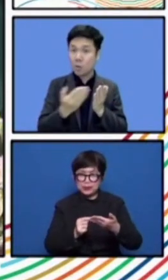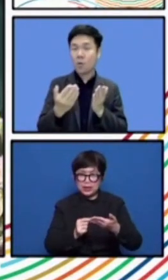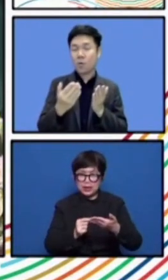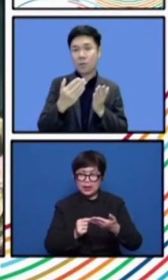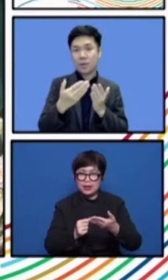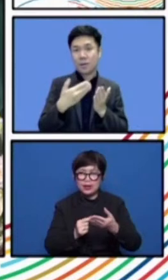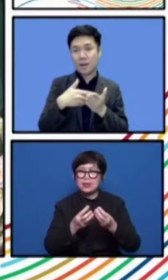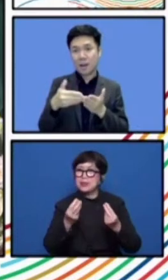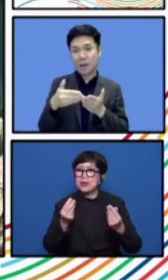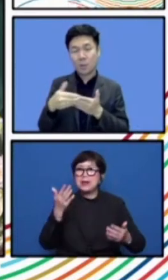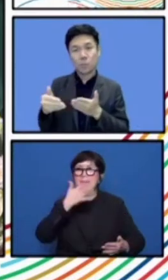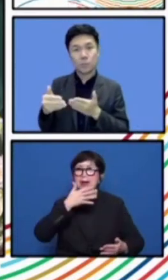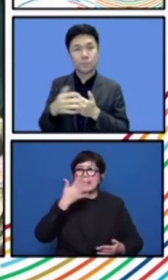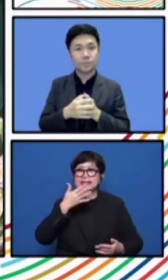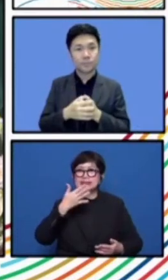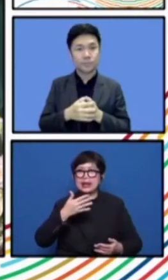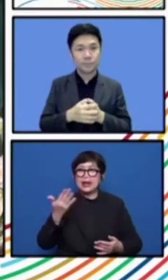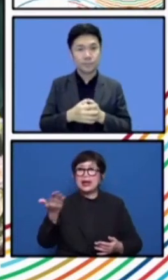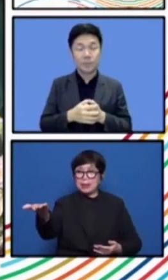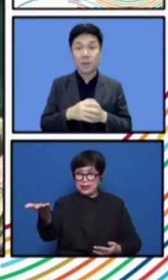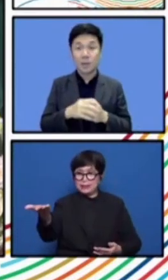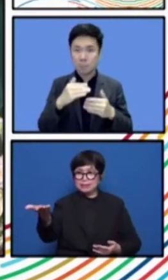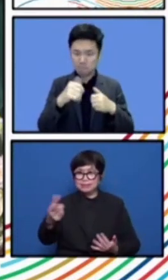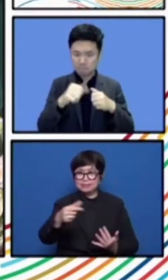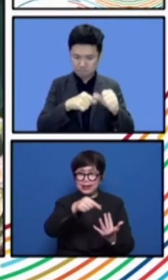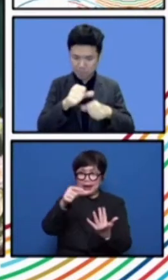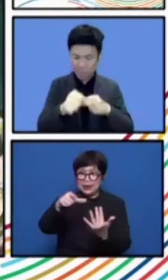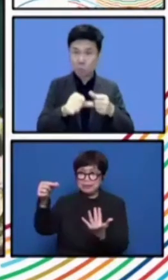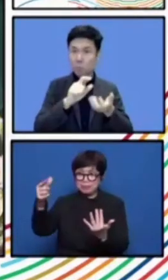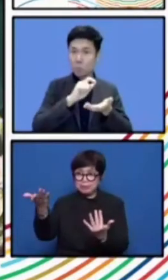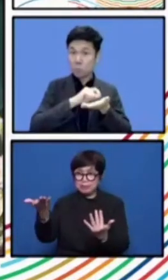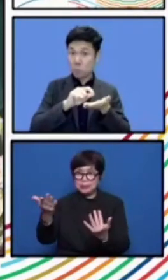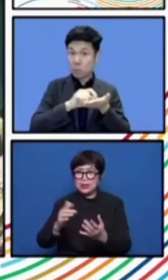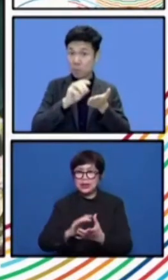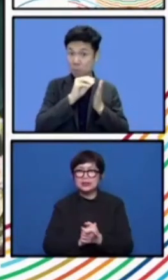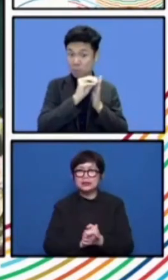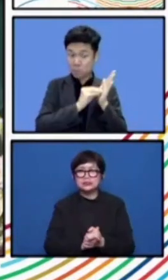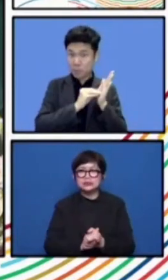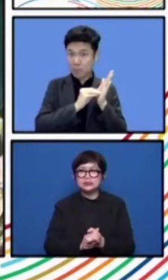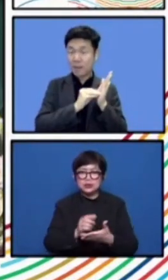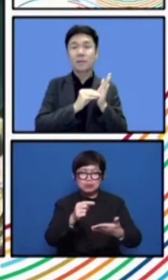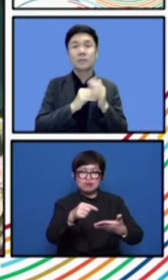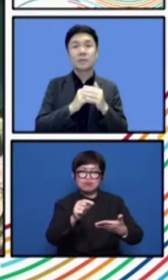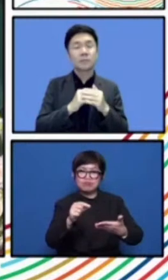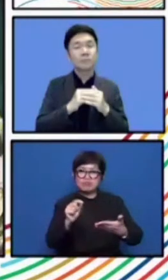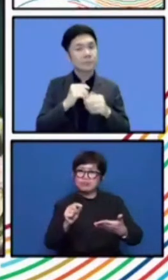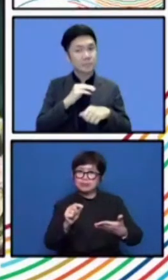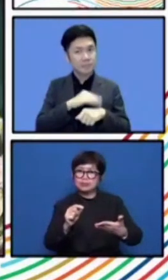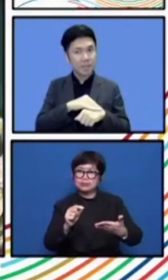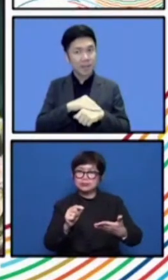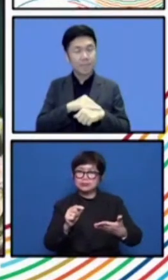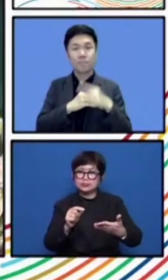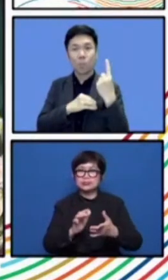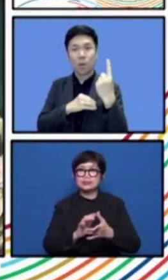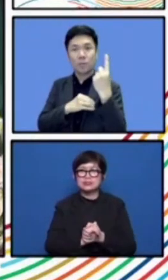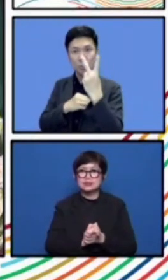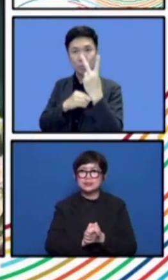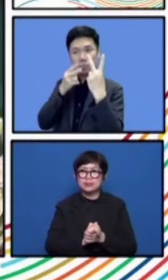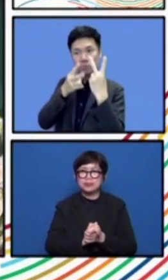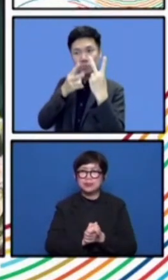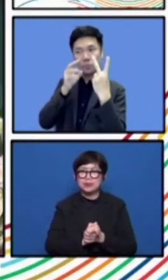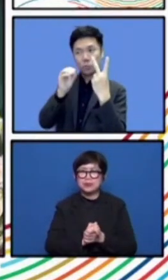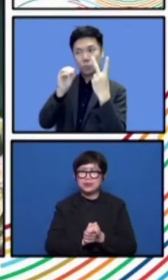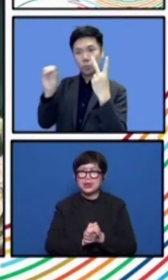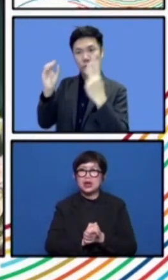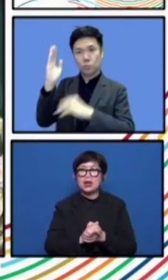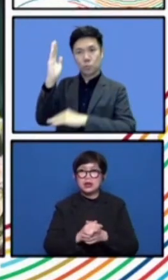mainly only a procedural report and the outcome document by 12 noon I think that will give adequate time for all